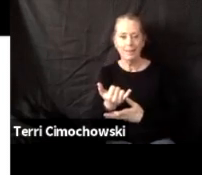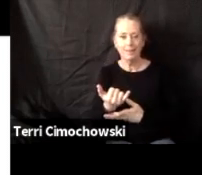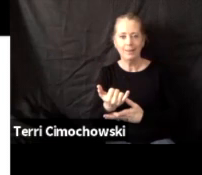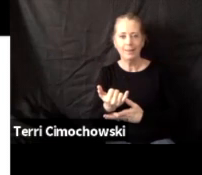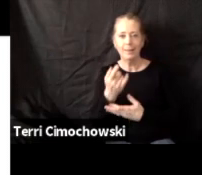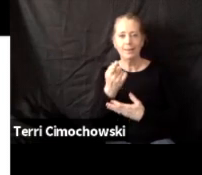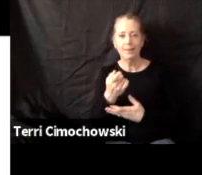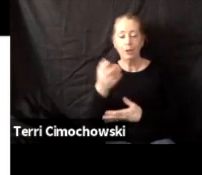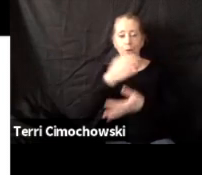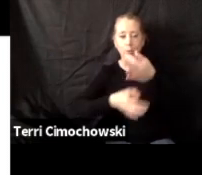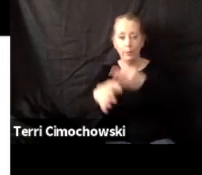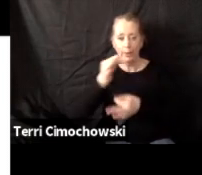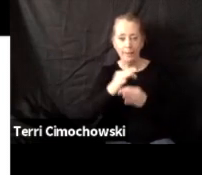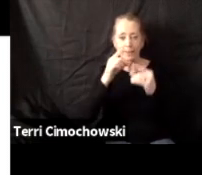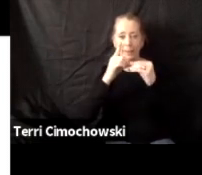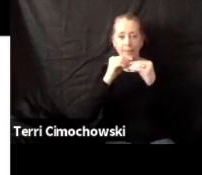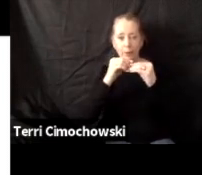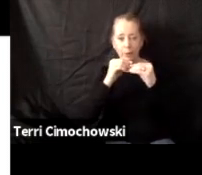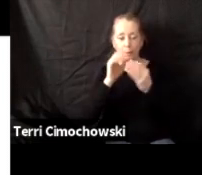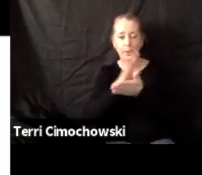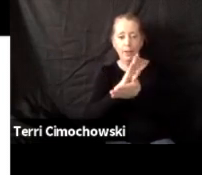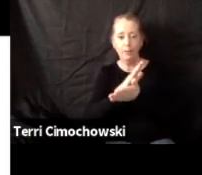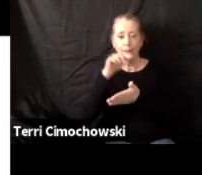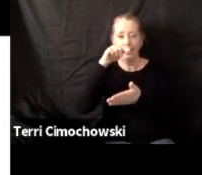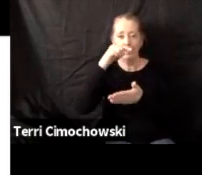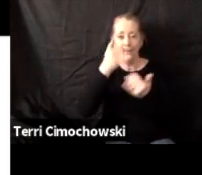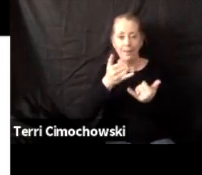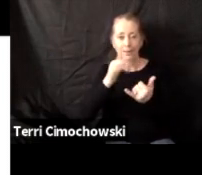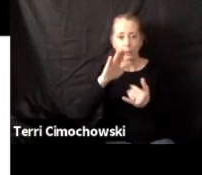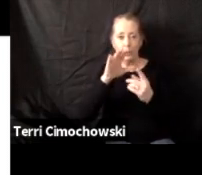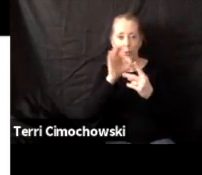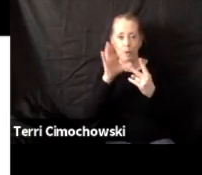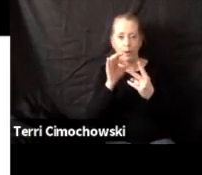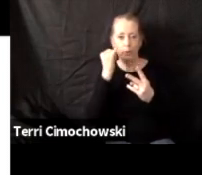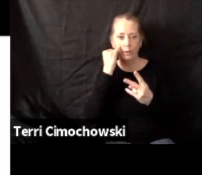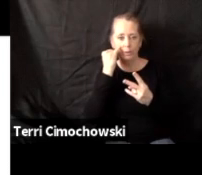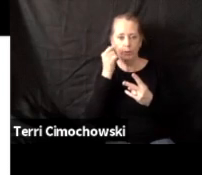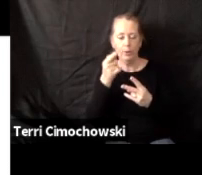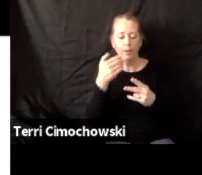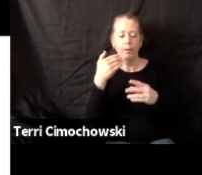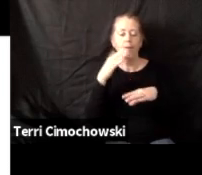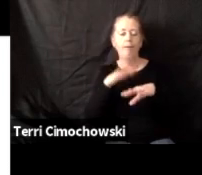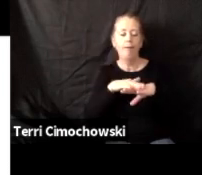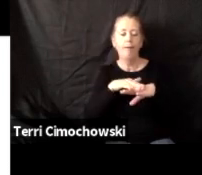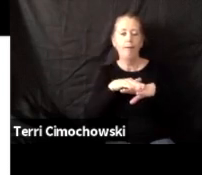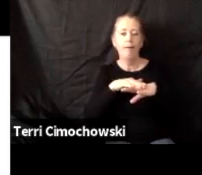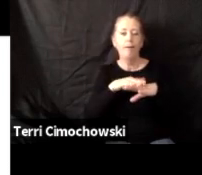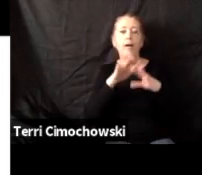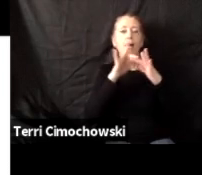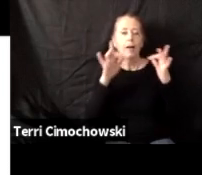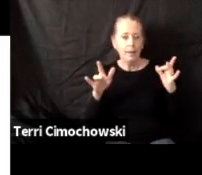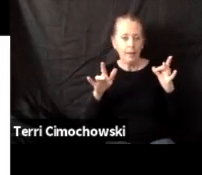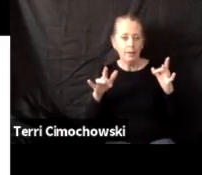is replacing digital academy. So this would be the option if you were going to do an online remote learning option.